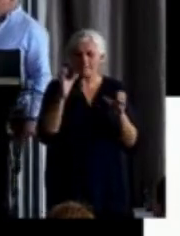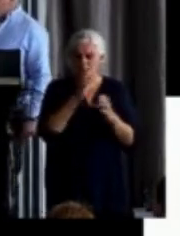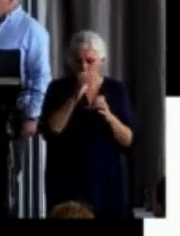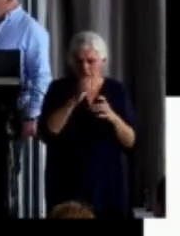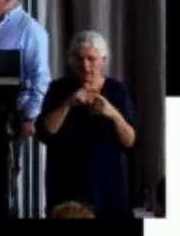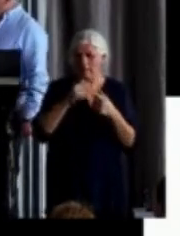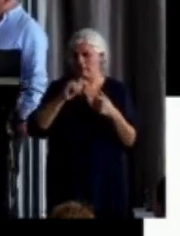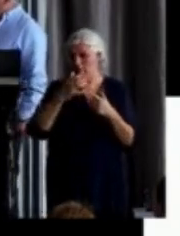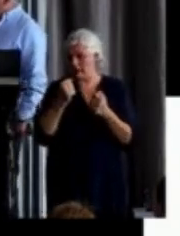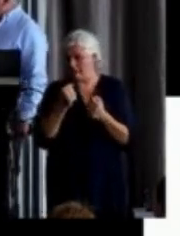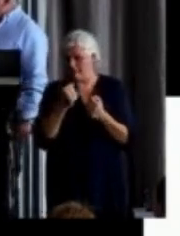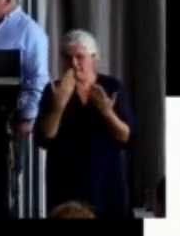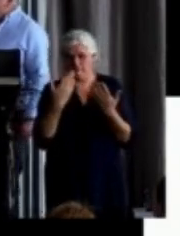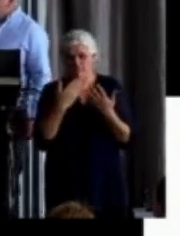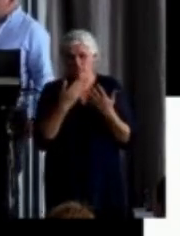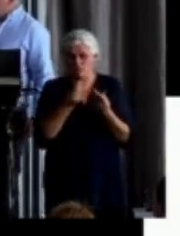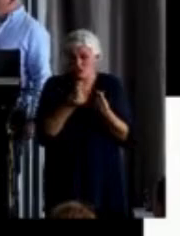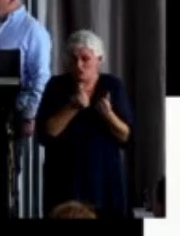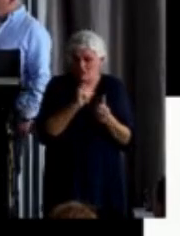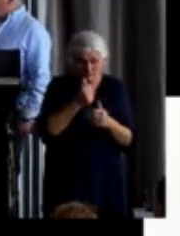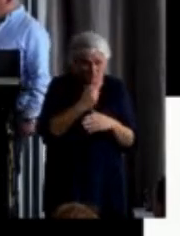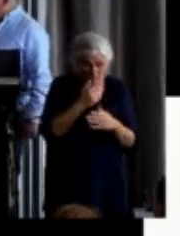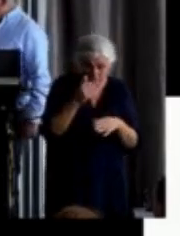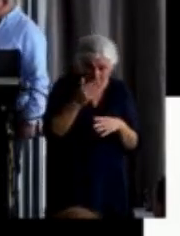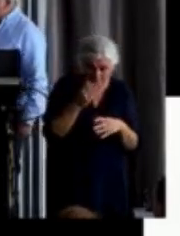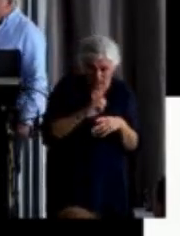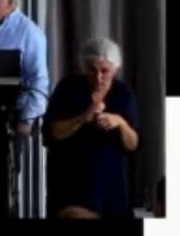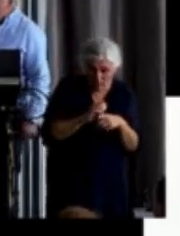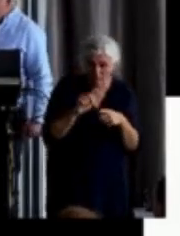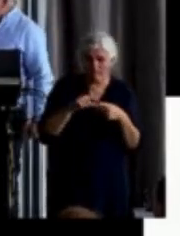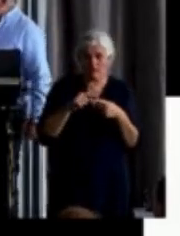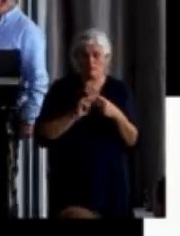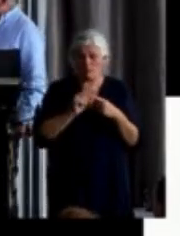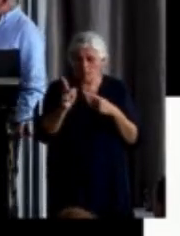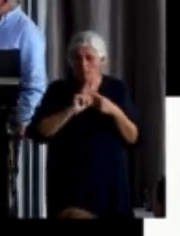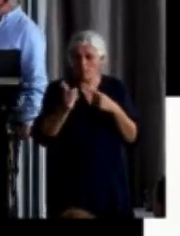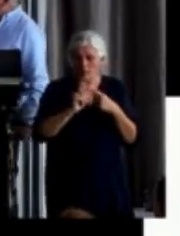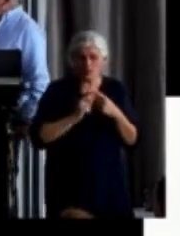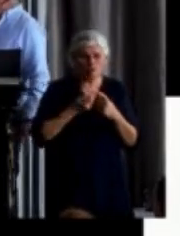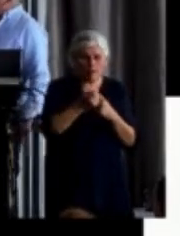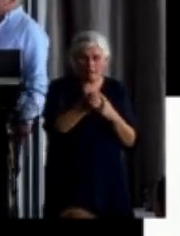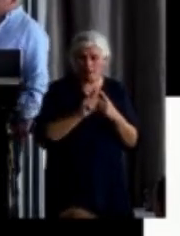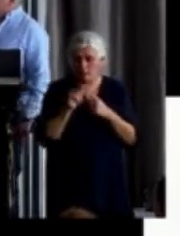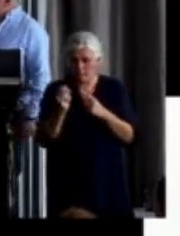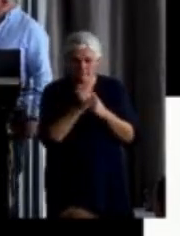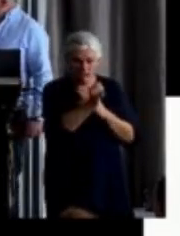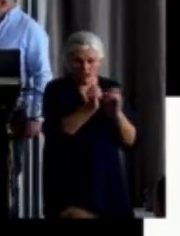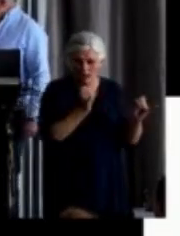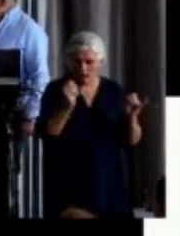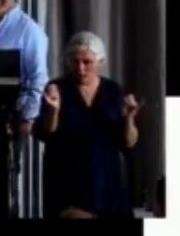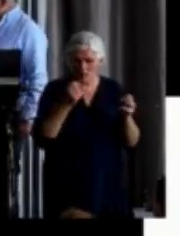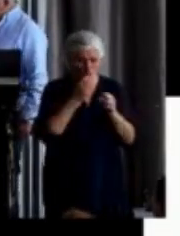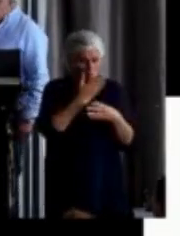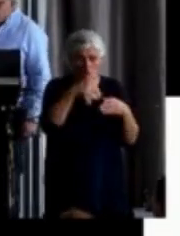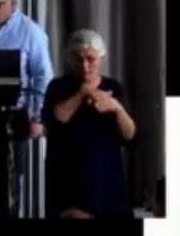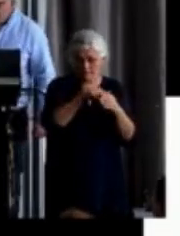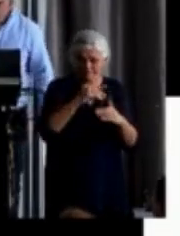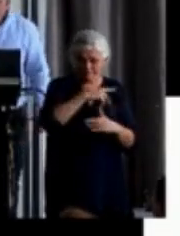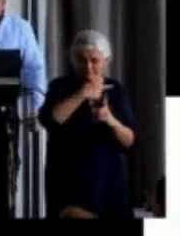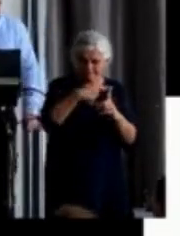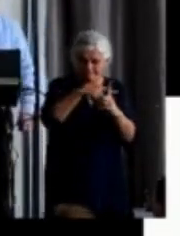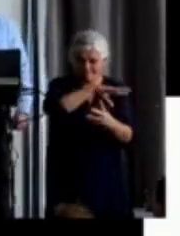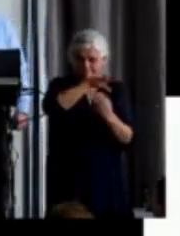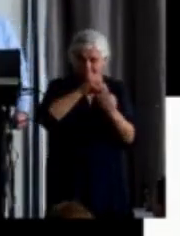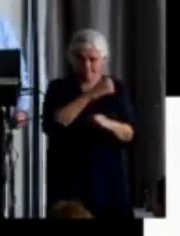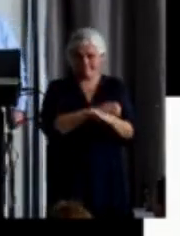There might be the resources, people have the burden of having to travel greater distance and things like this. And this all adds into the